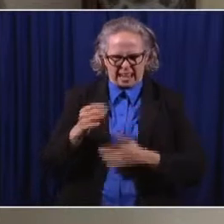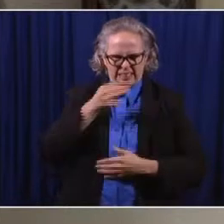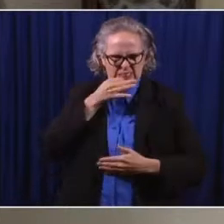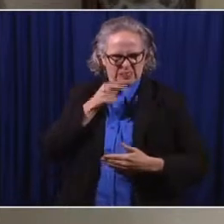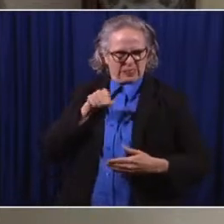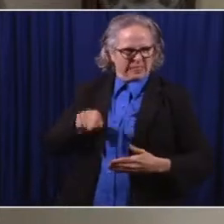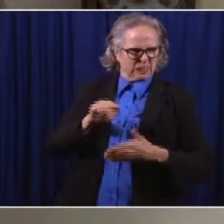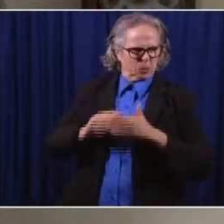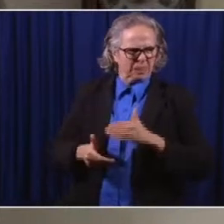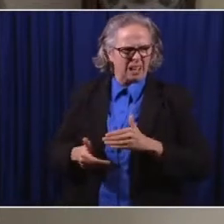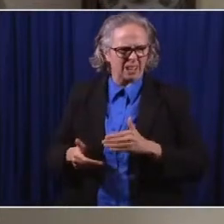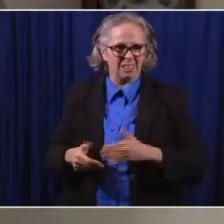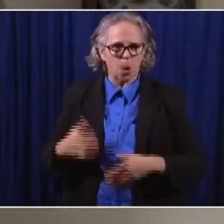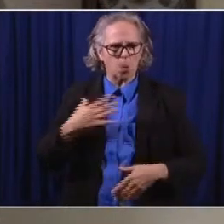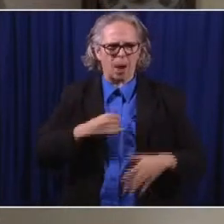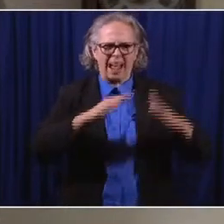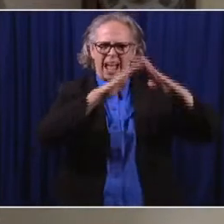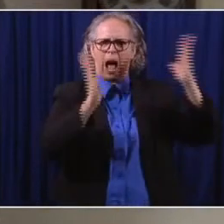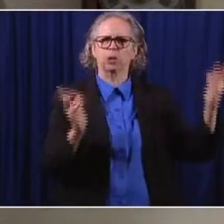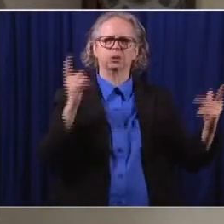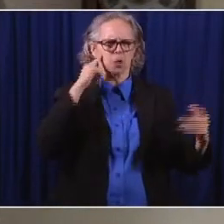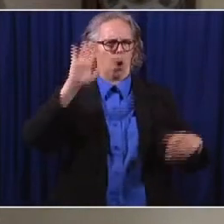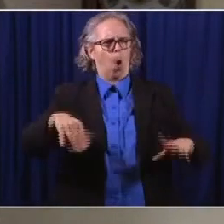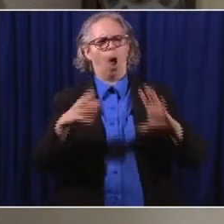lot about this. And